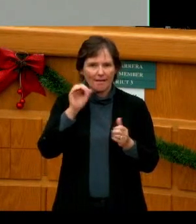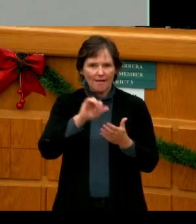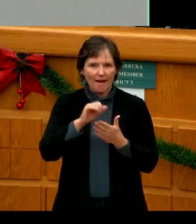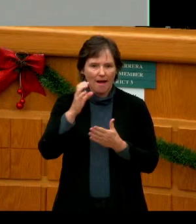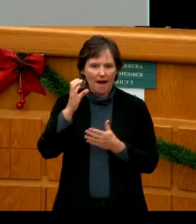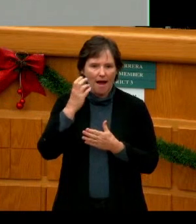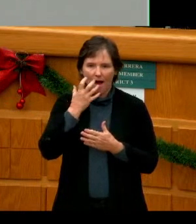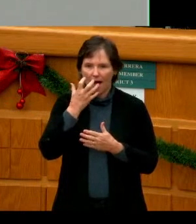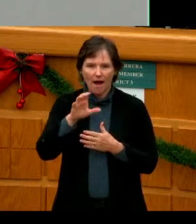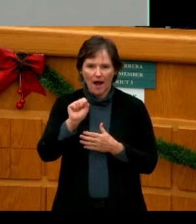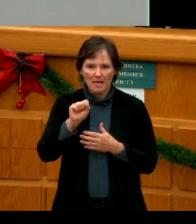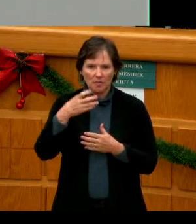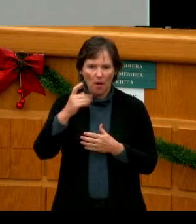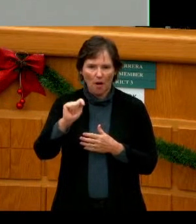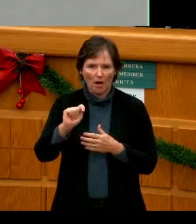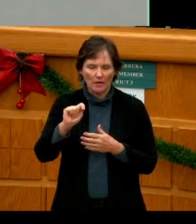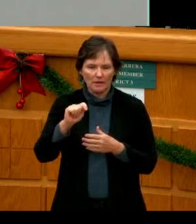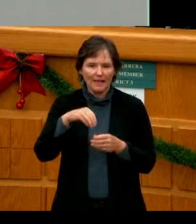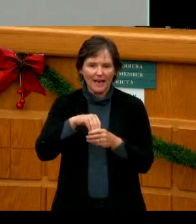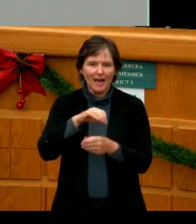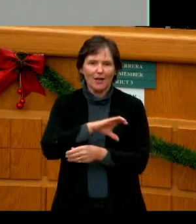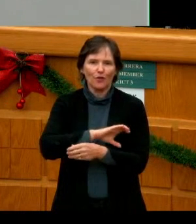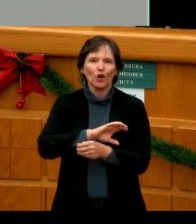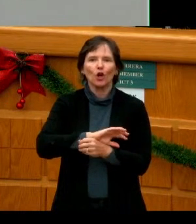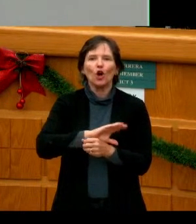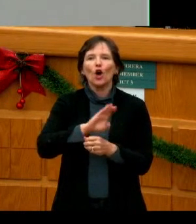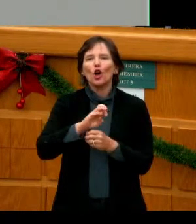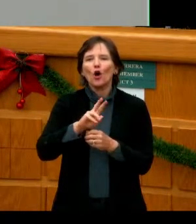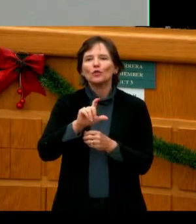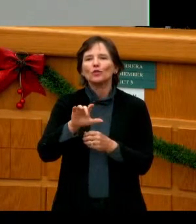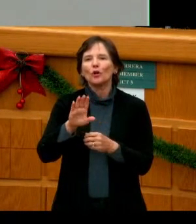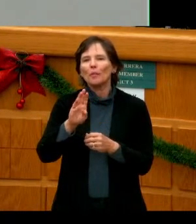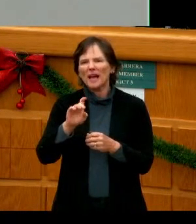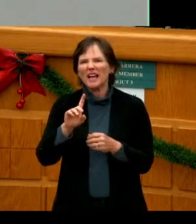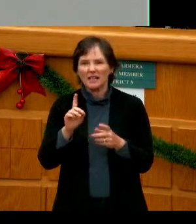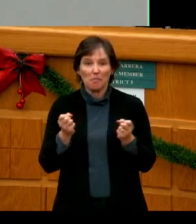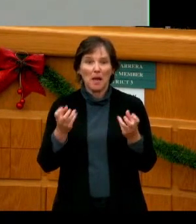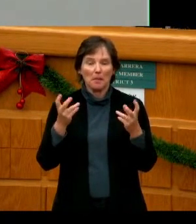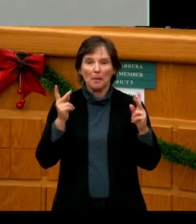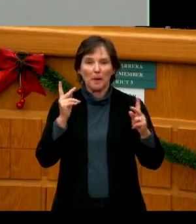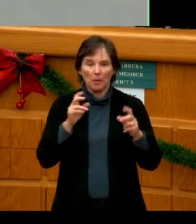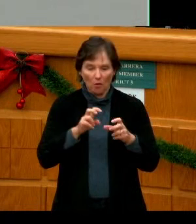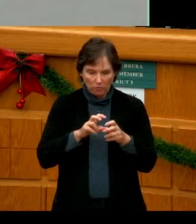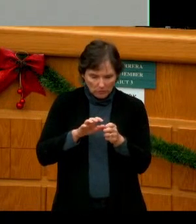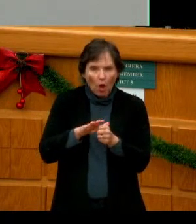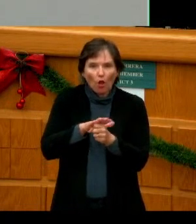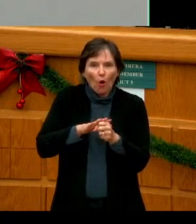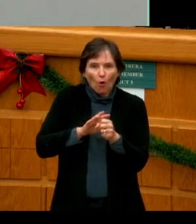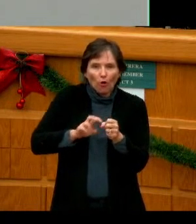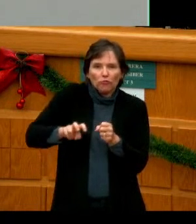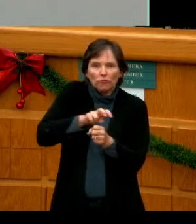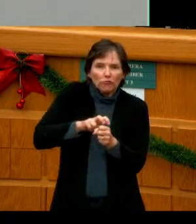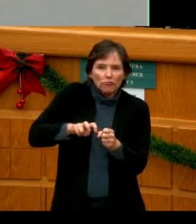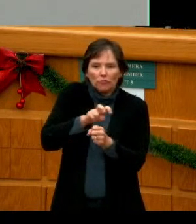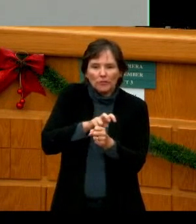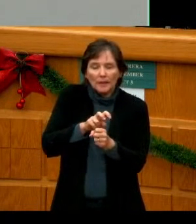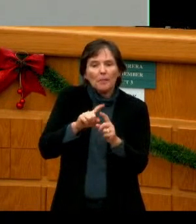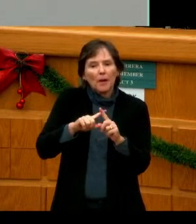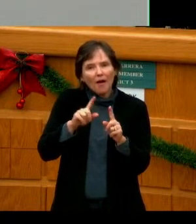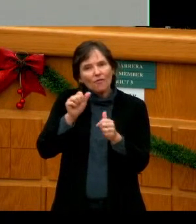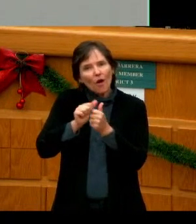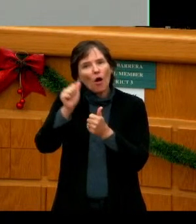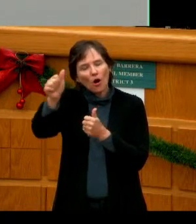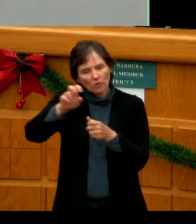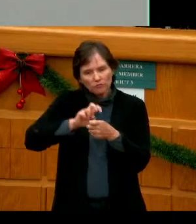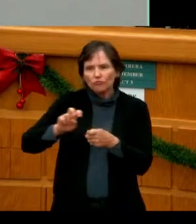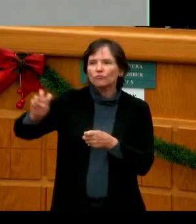to another, you can see that hot spot right where we are in the coastal bend. There's a lot of travel going on there. And as you spread out across the country, you can see